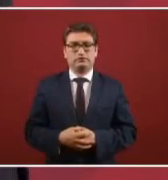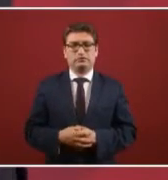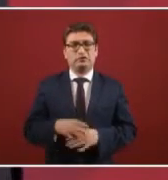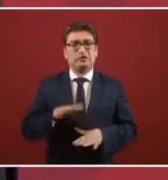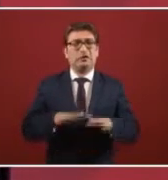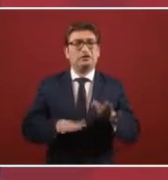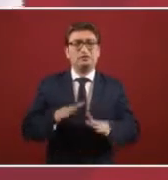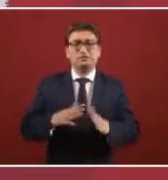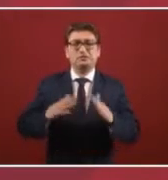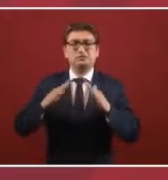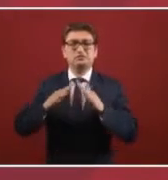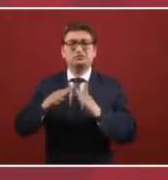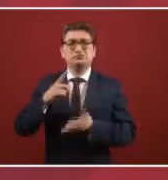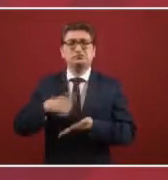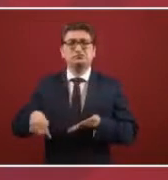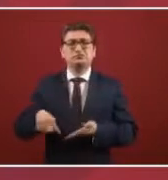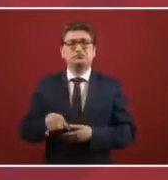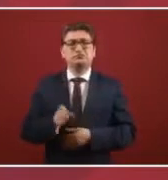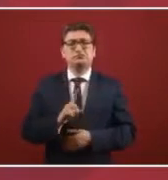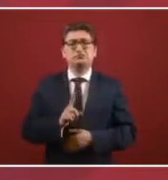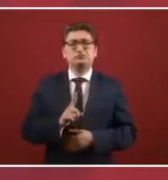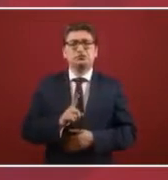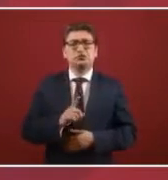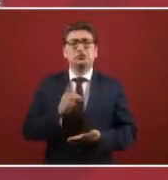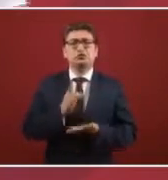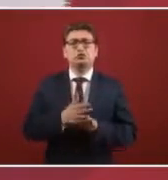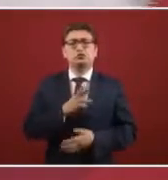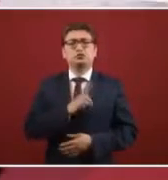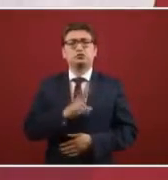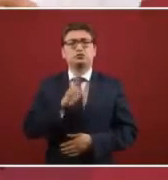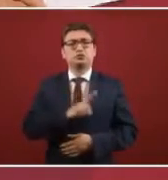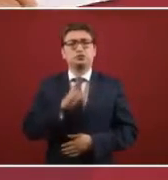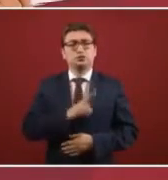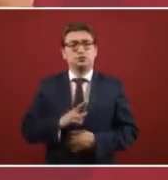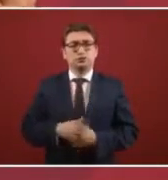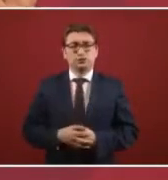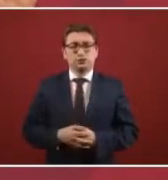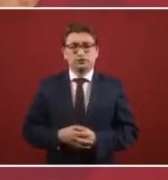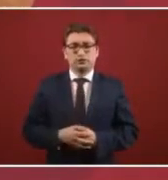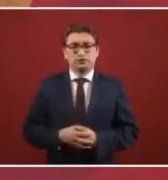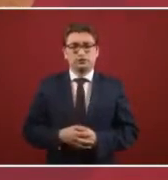casa, they la didn't buy the rentaban, house, they would rent it. pero